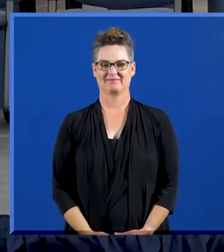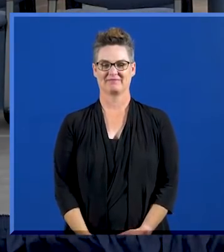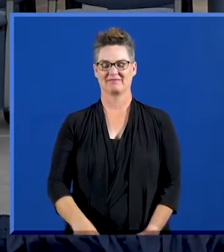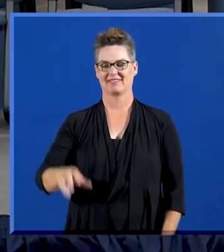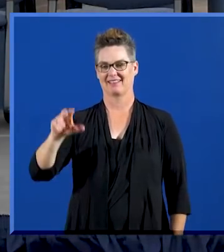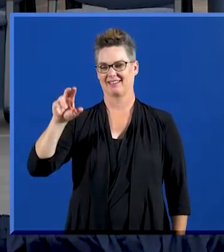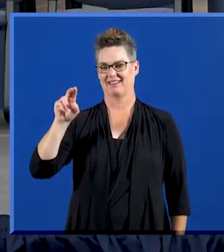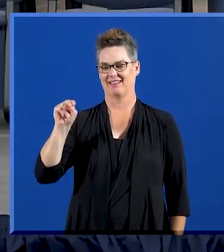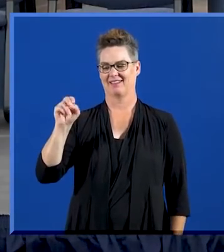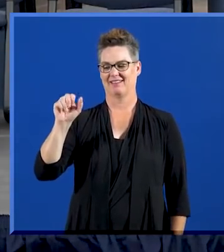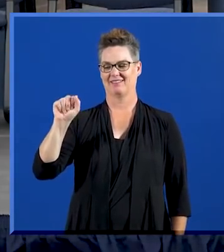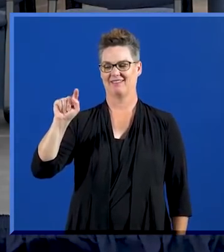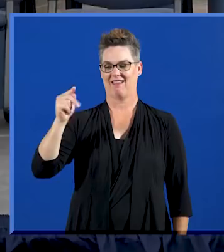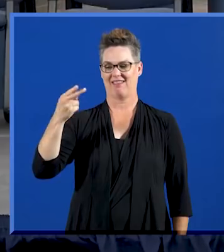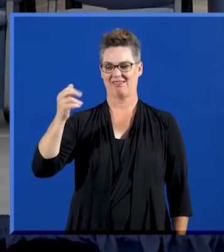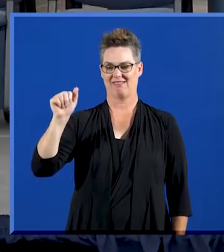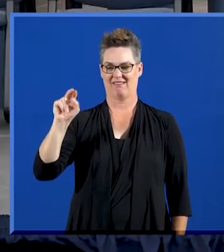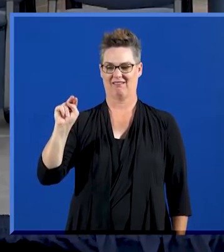Nathan Carter.